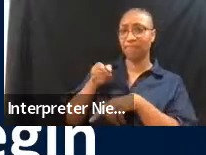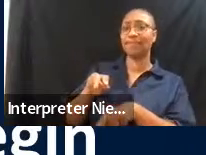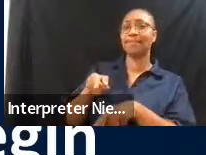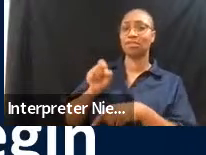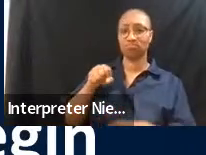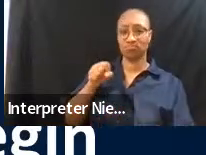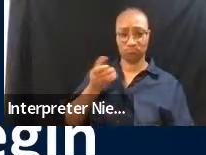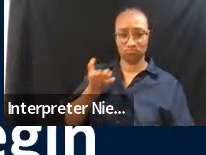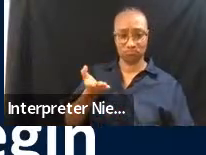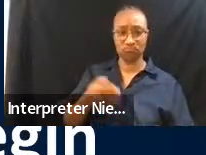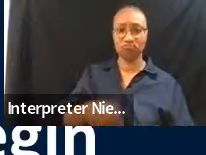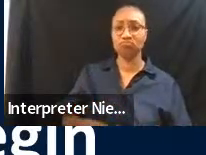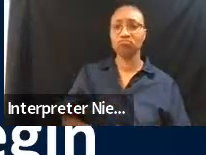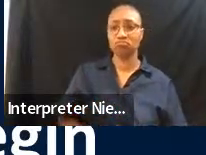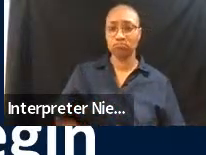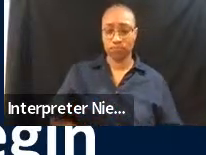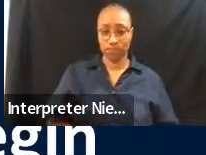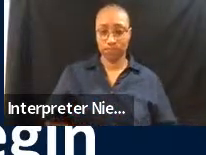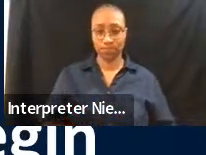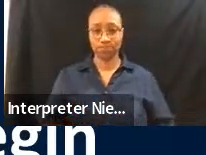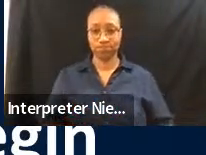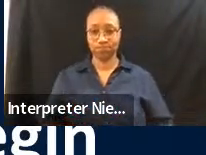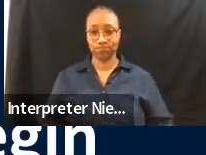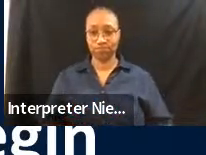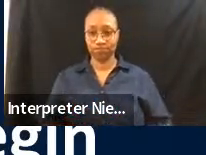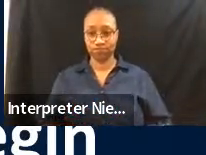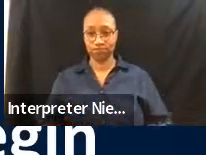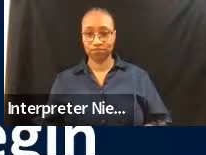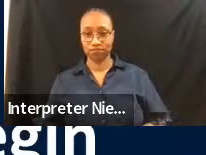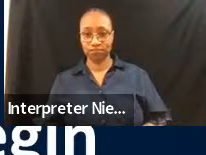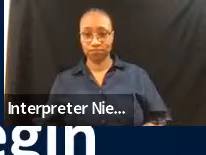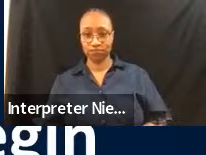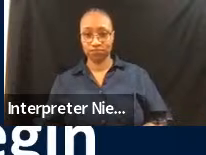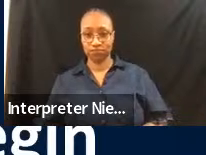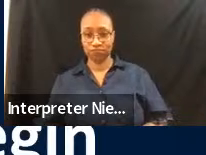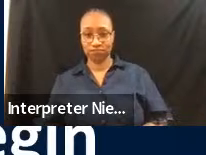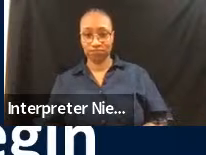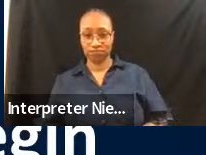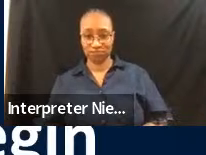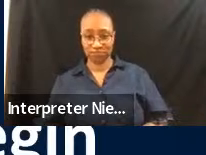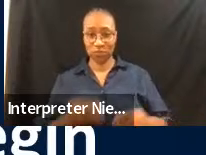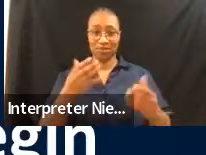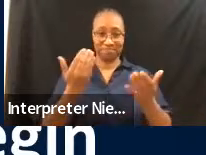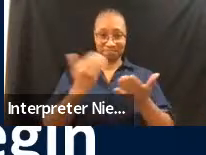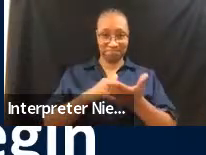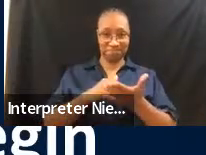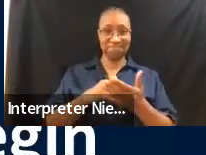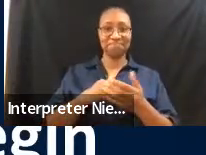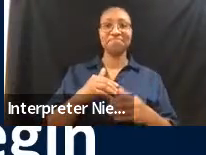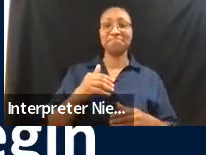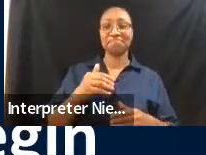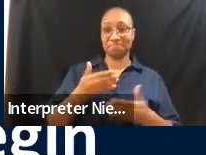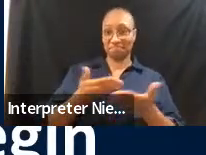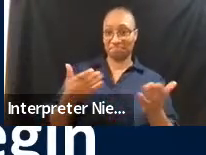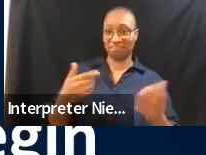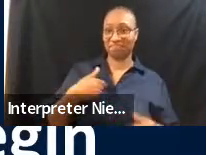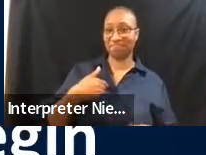Good afternoon, everybody. My name is Rosemary with the Access Board in Washington, D.C. Today's program is about to begin.